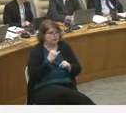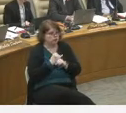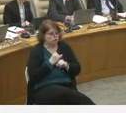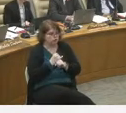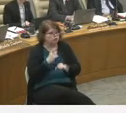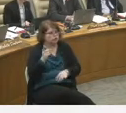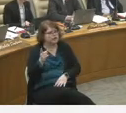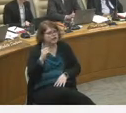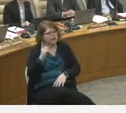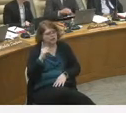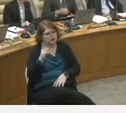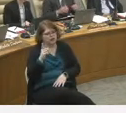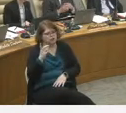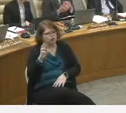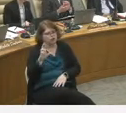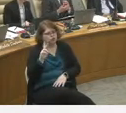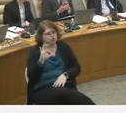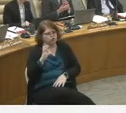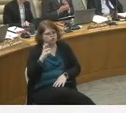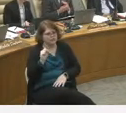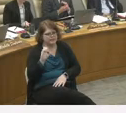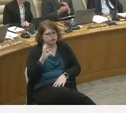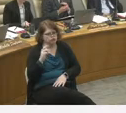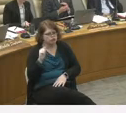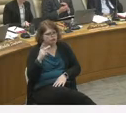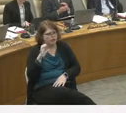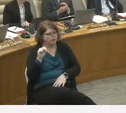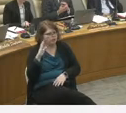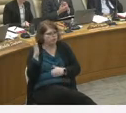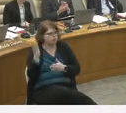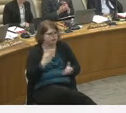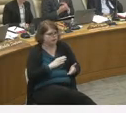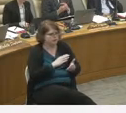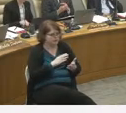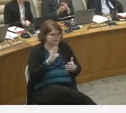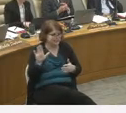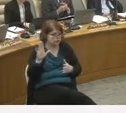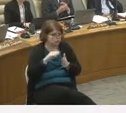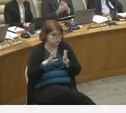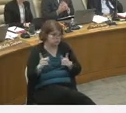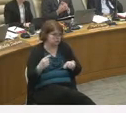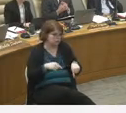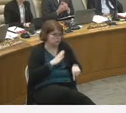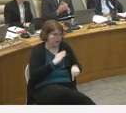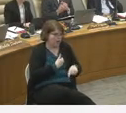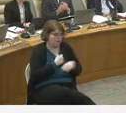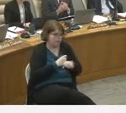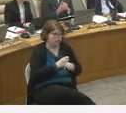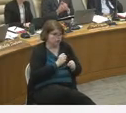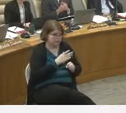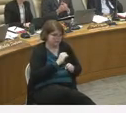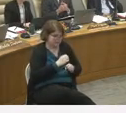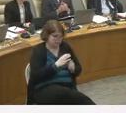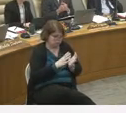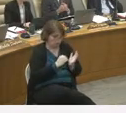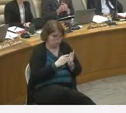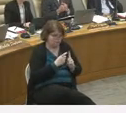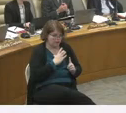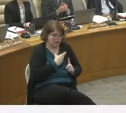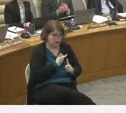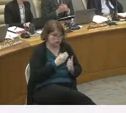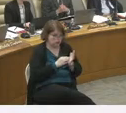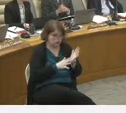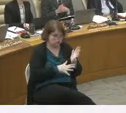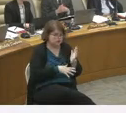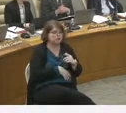students over to our maker space and says we'd like to partner and learn from you and we would like to learn from them we send students to a space